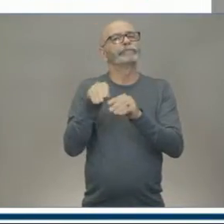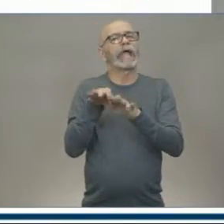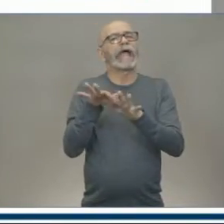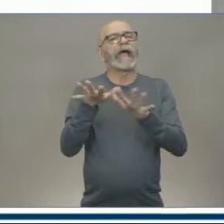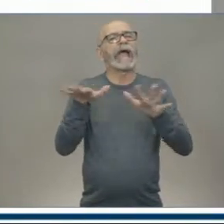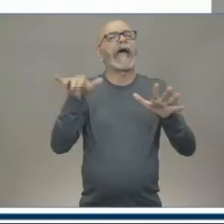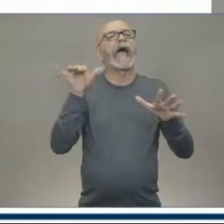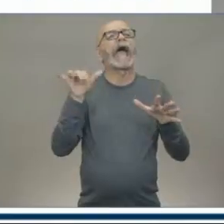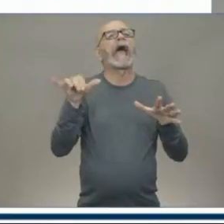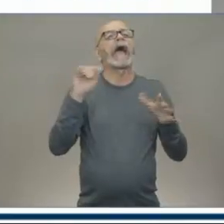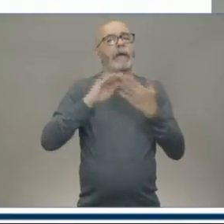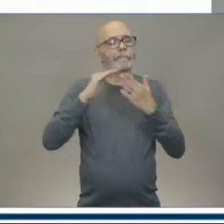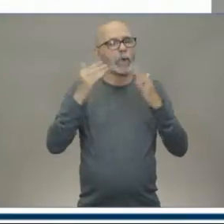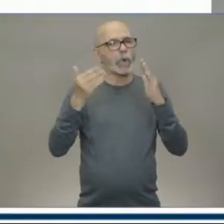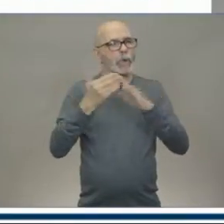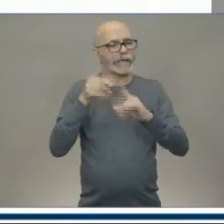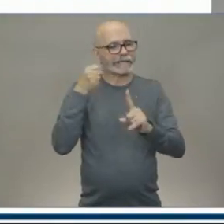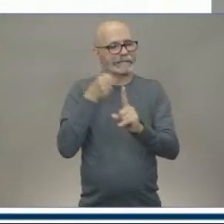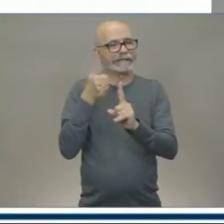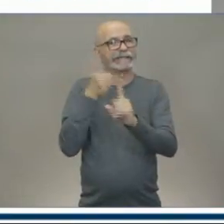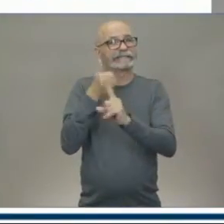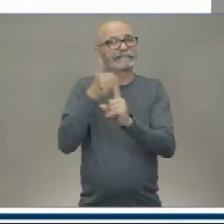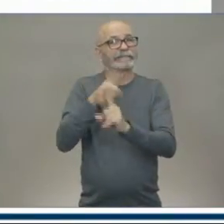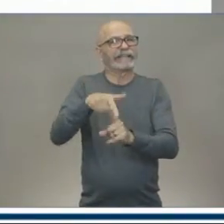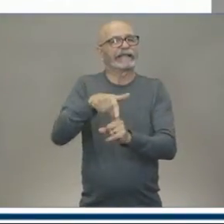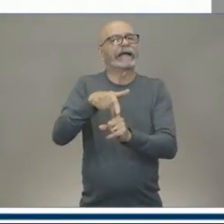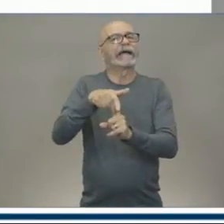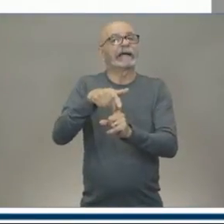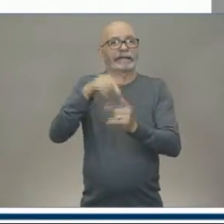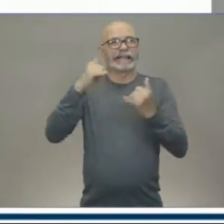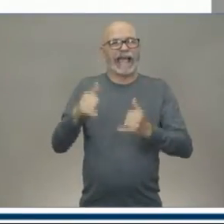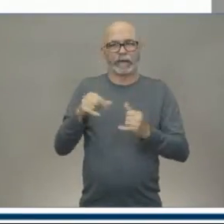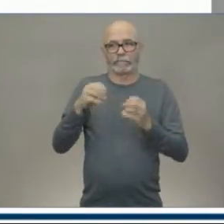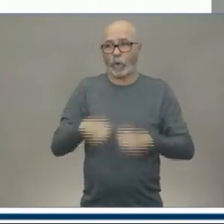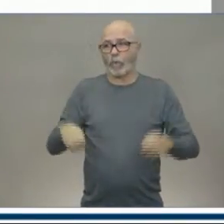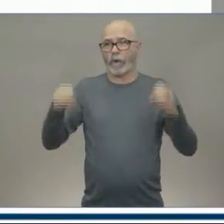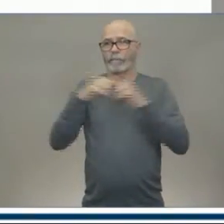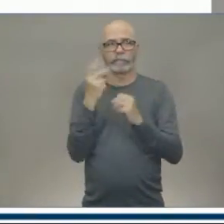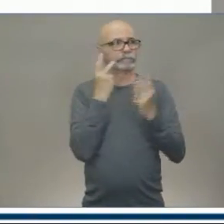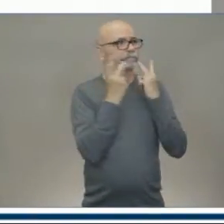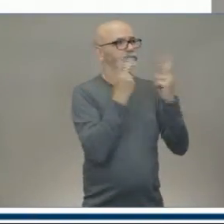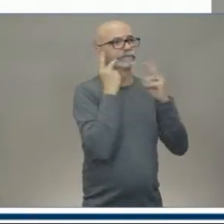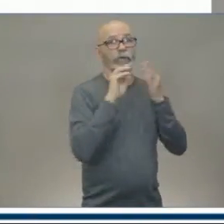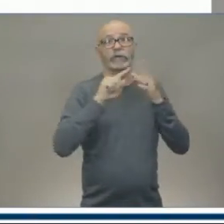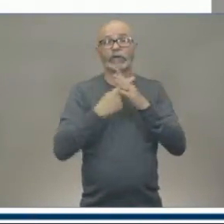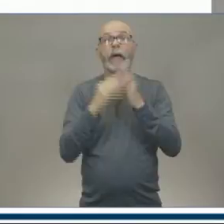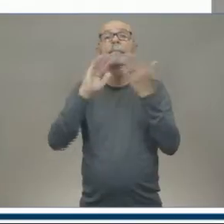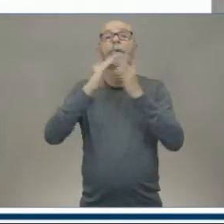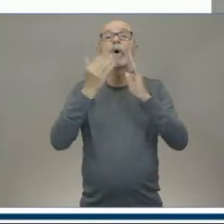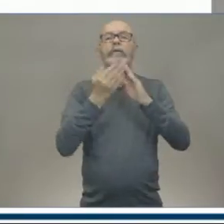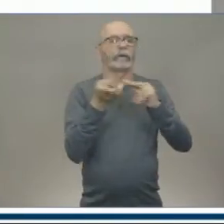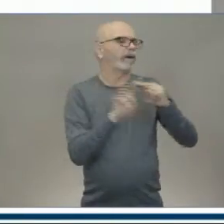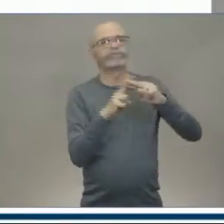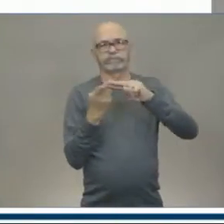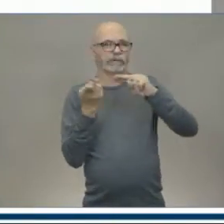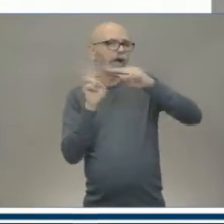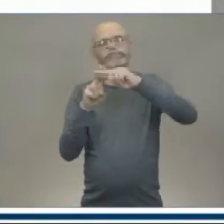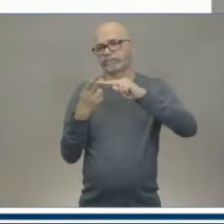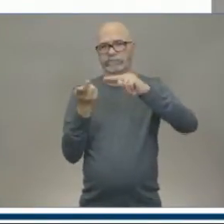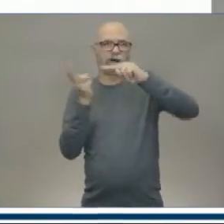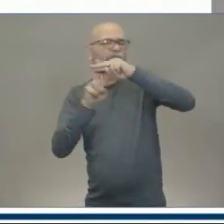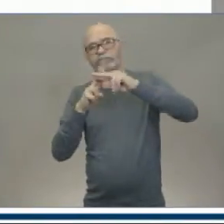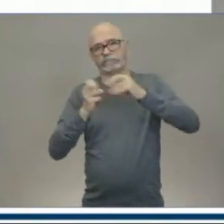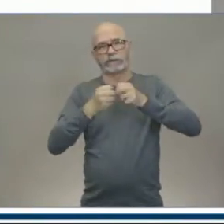we're beginning to see community spread, we are seeing community spread, and it continues to increase. And we all need to pay attention to